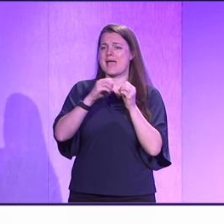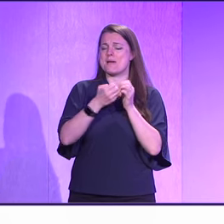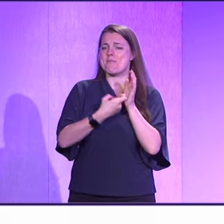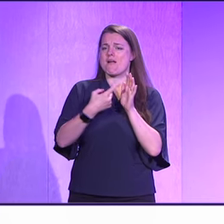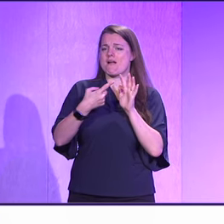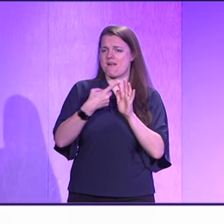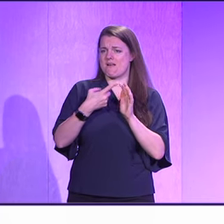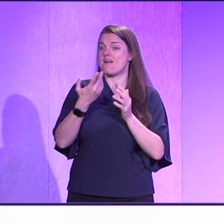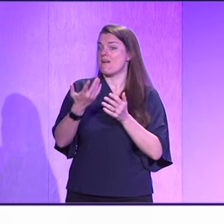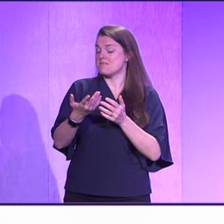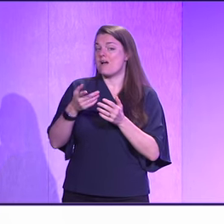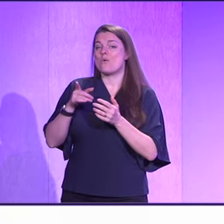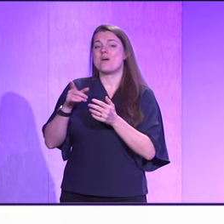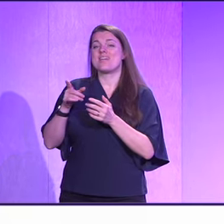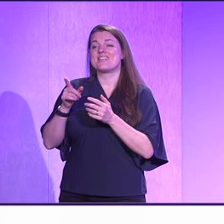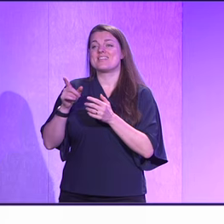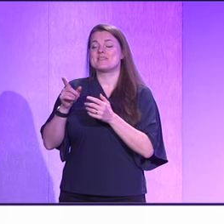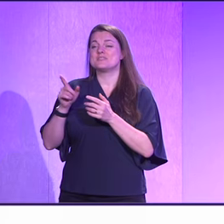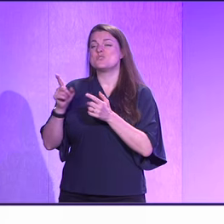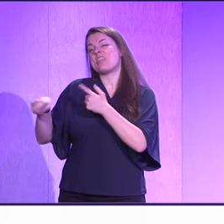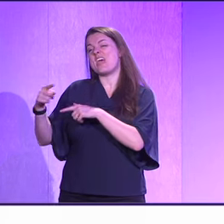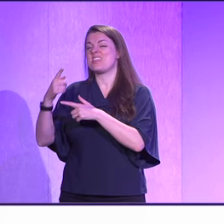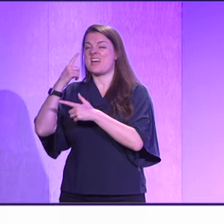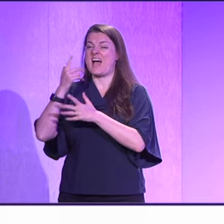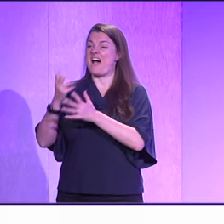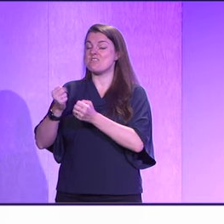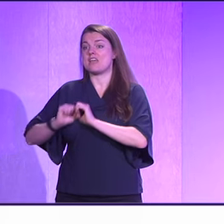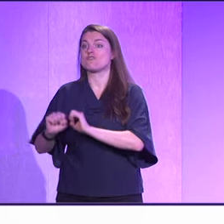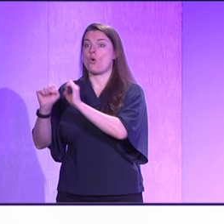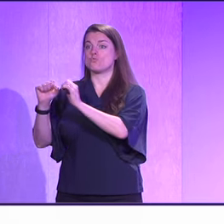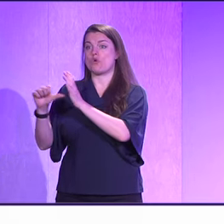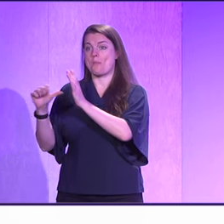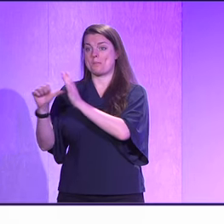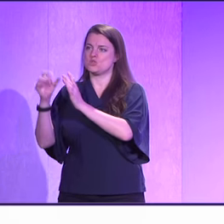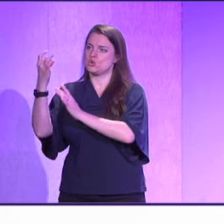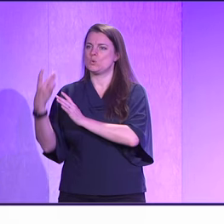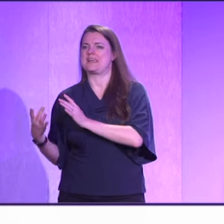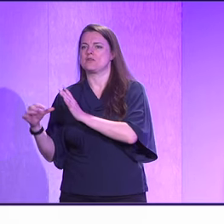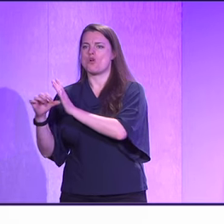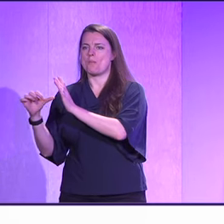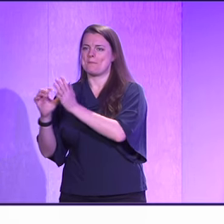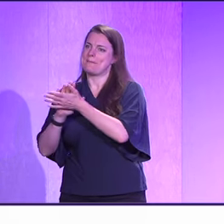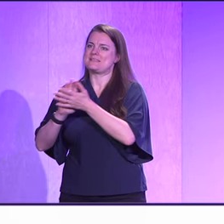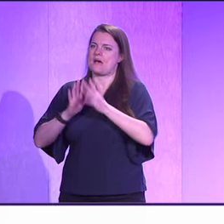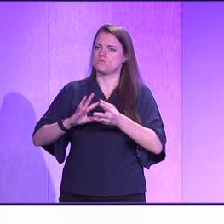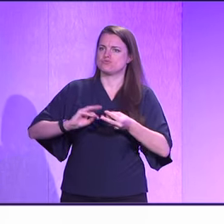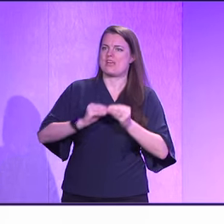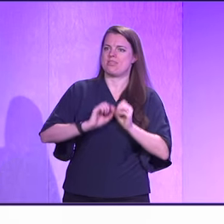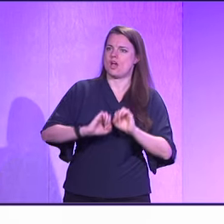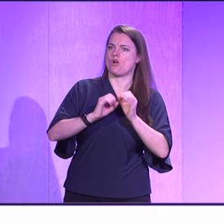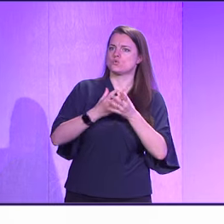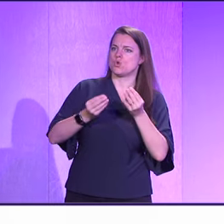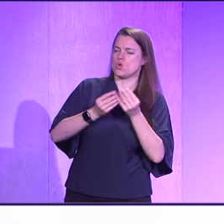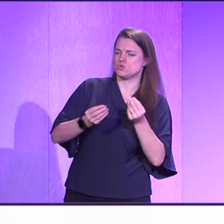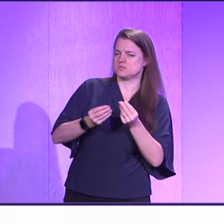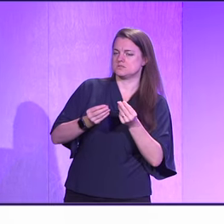there, that's to do with people planning, right? So you'd think aviation has quite a unique problem. Not very many of you start your